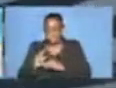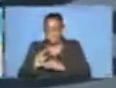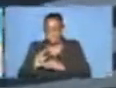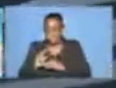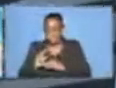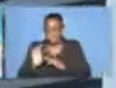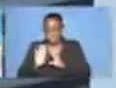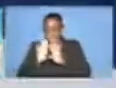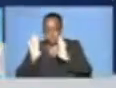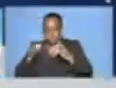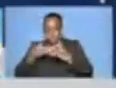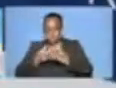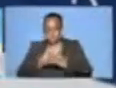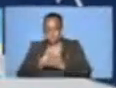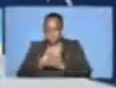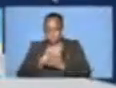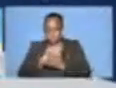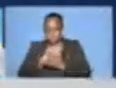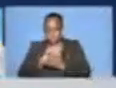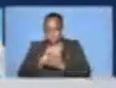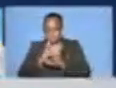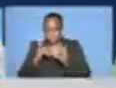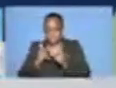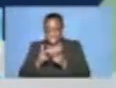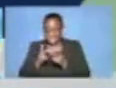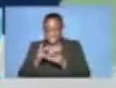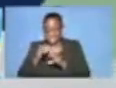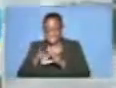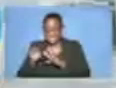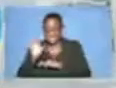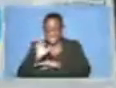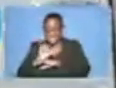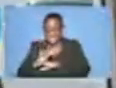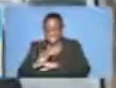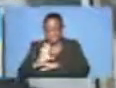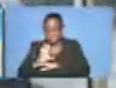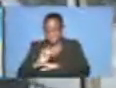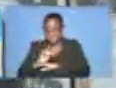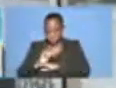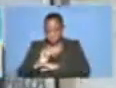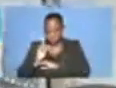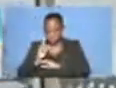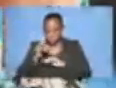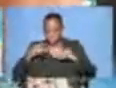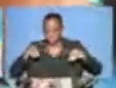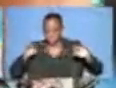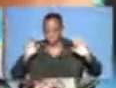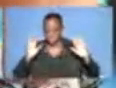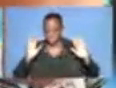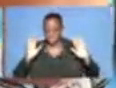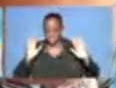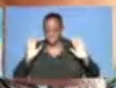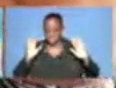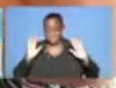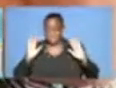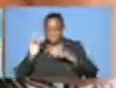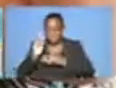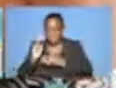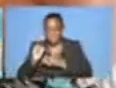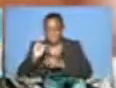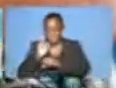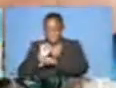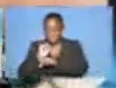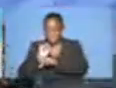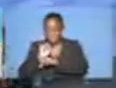company opens a brand new retail space on the island of Abaco, reaffirming their commitment to the island's consumers, according to company